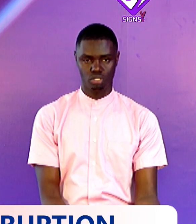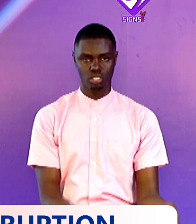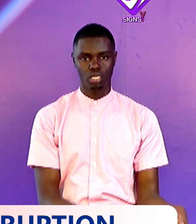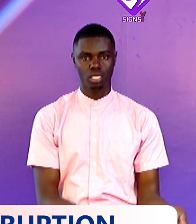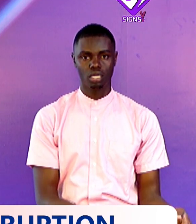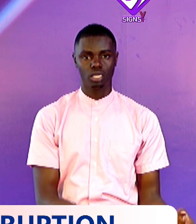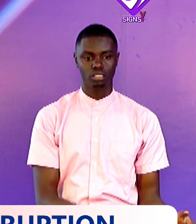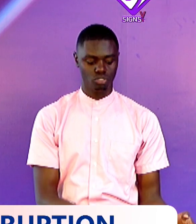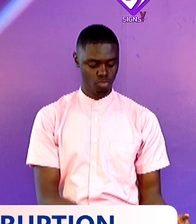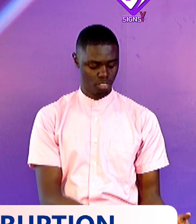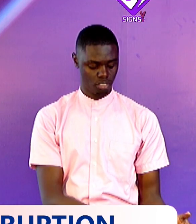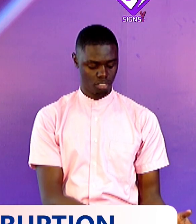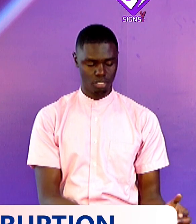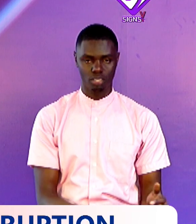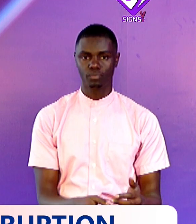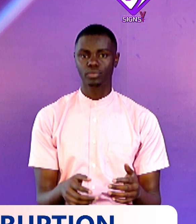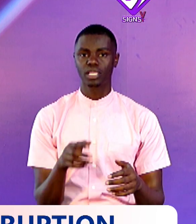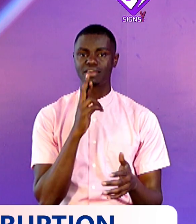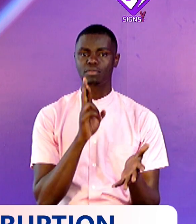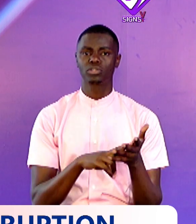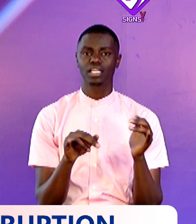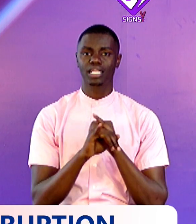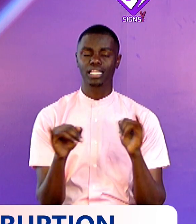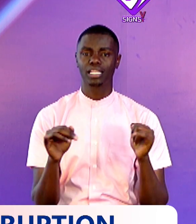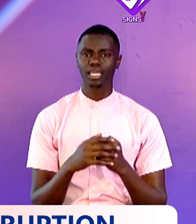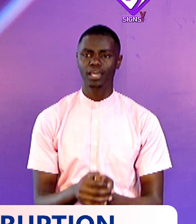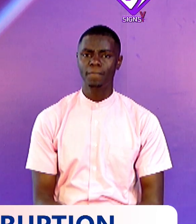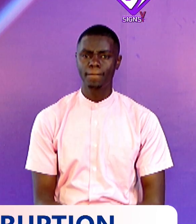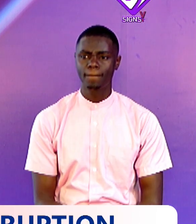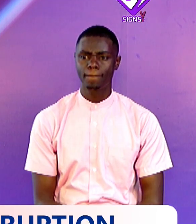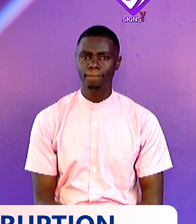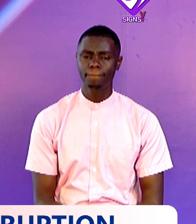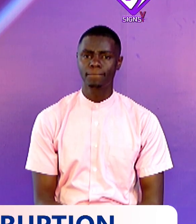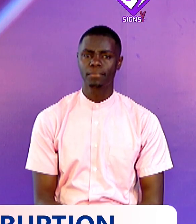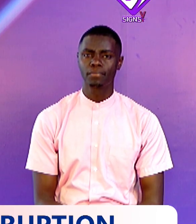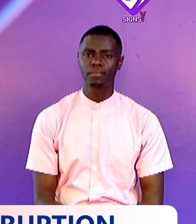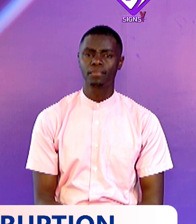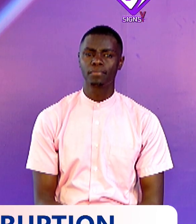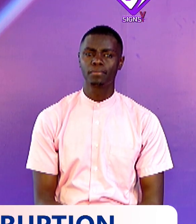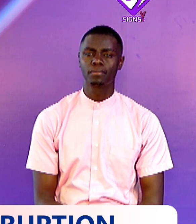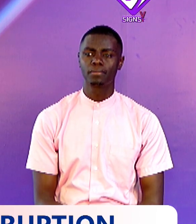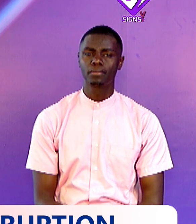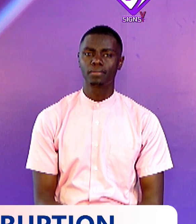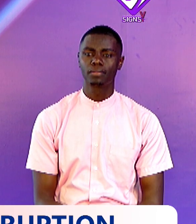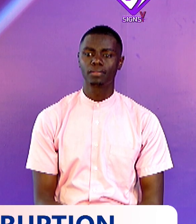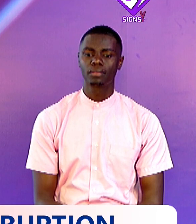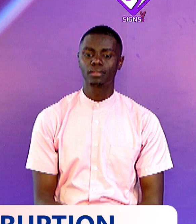clean. Yeah, that is what the president said. Maureen. Yes.